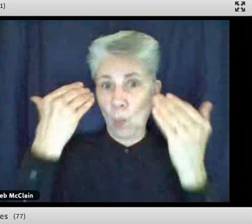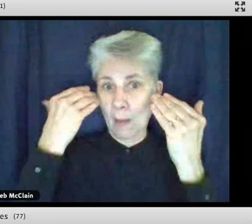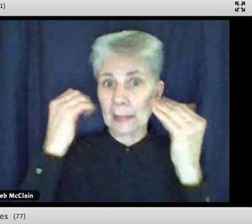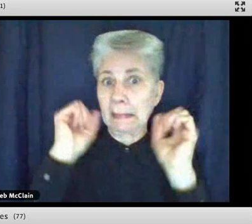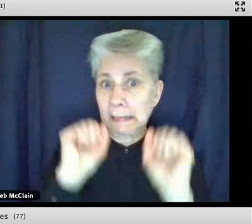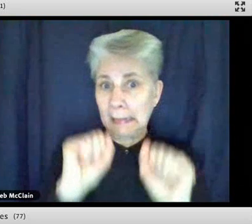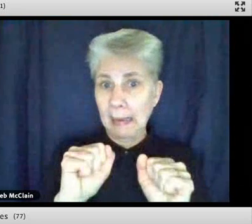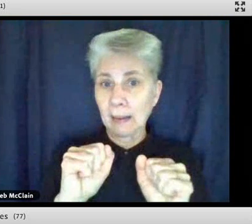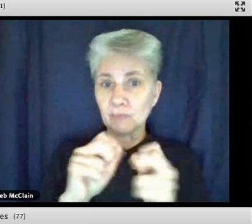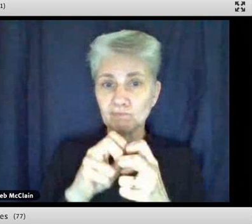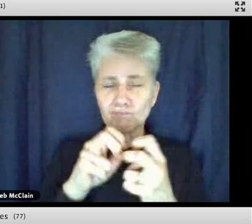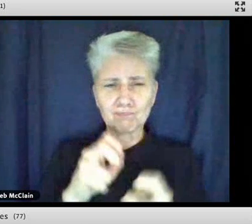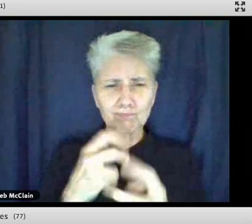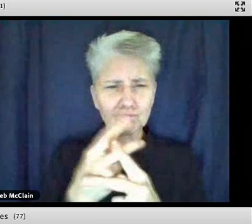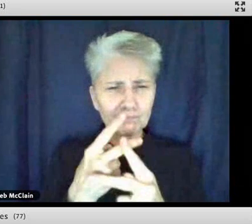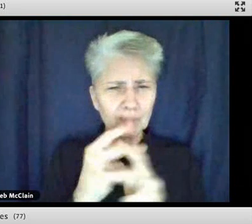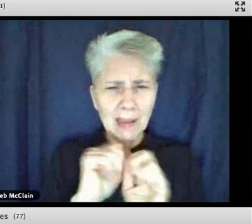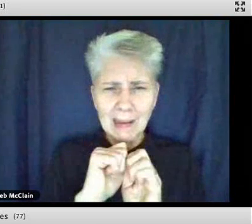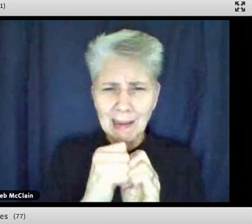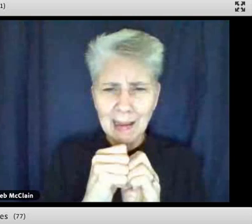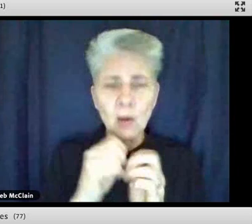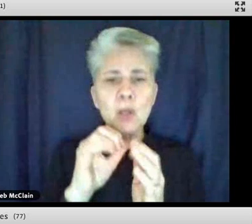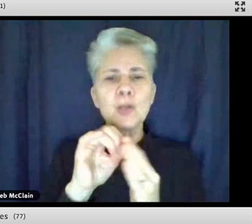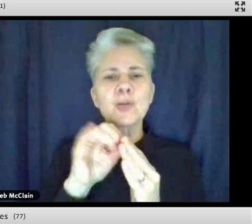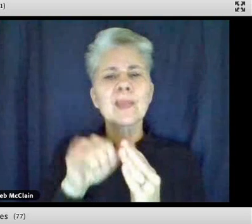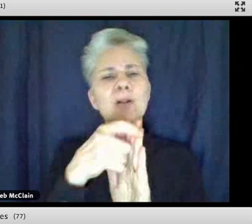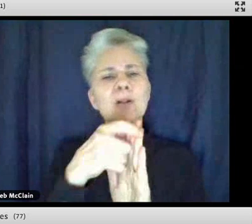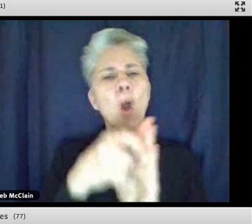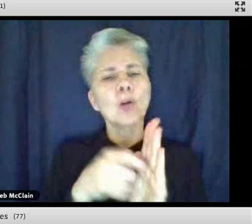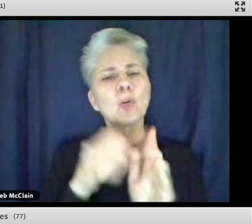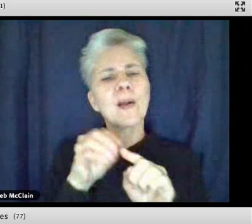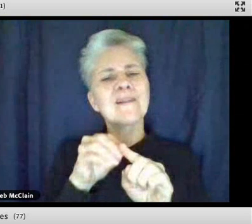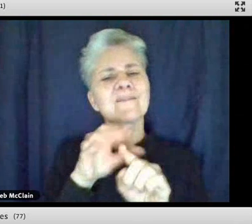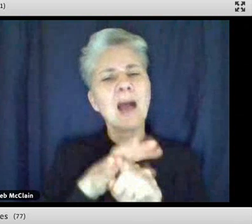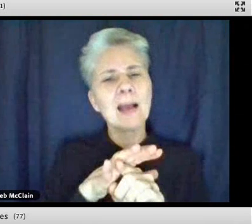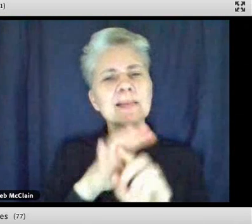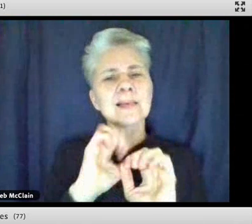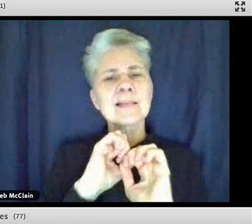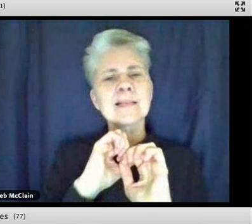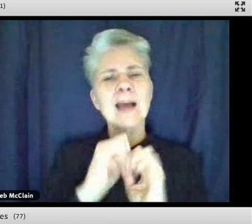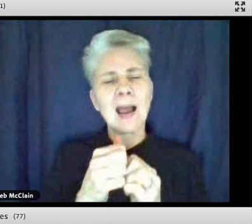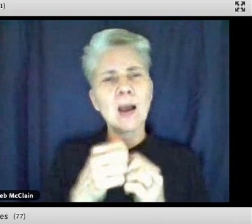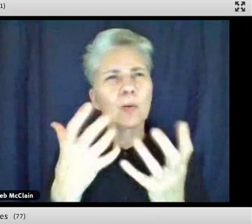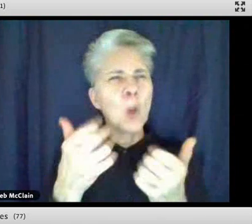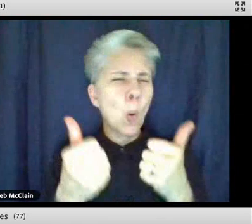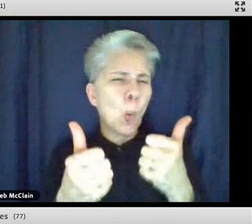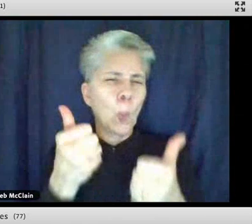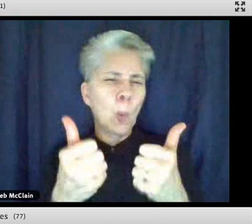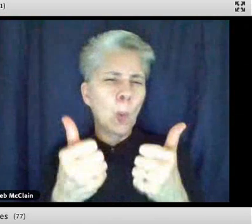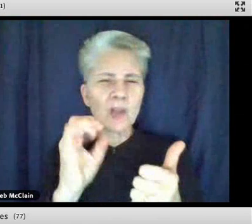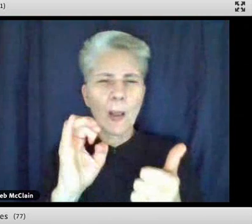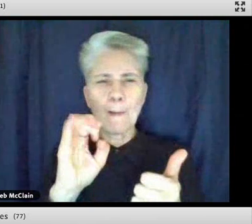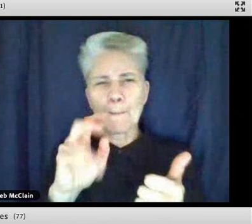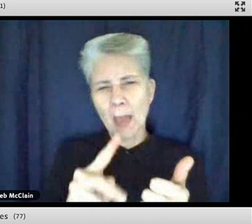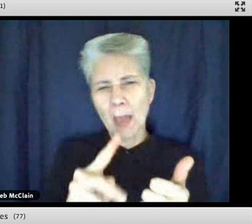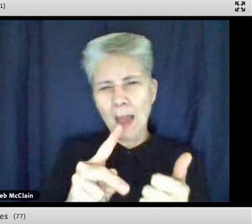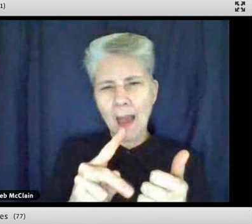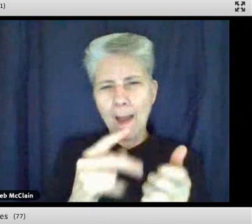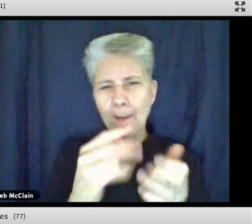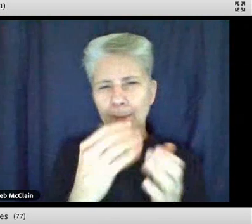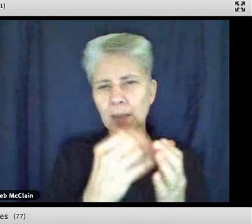is just an article that kind of advises you, which map elicits more alarm, this one